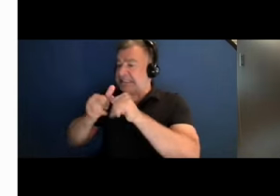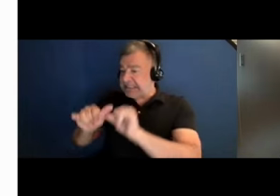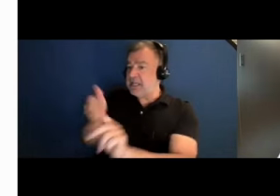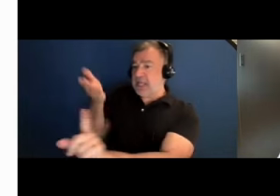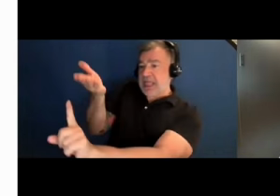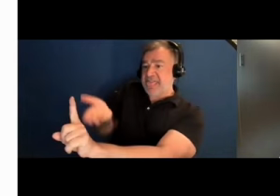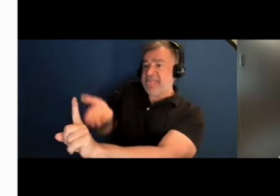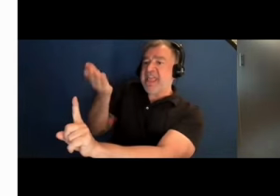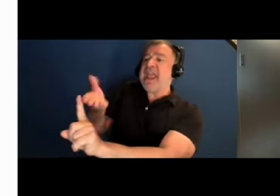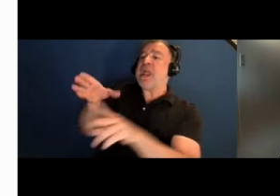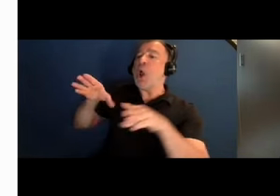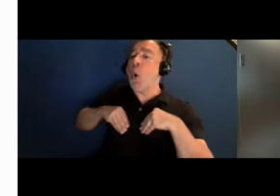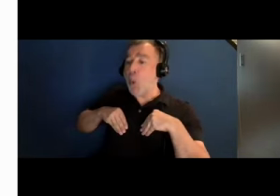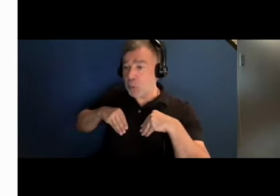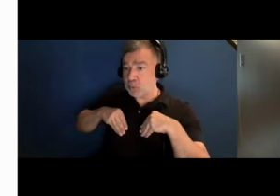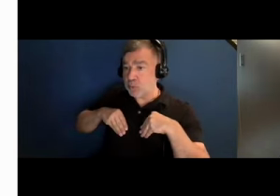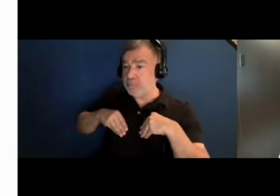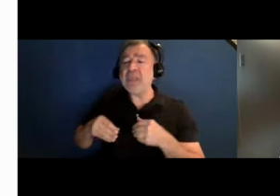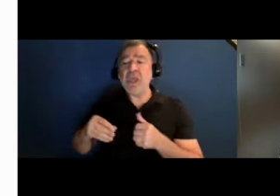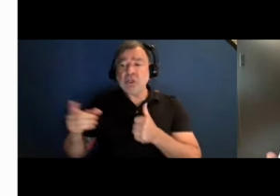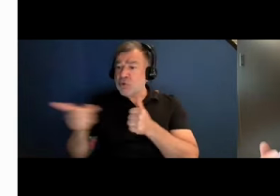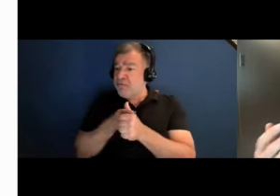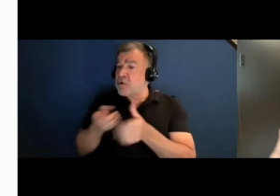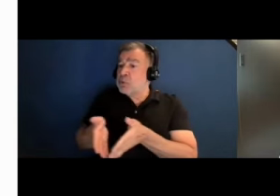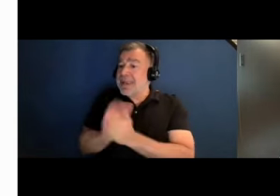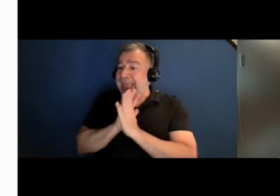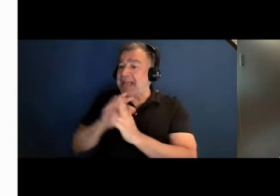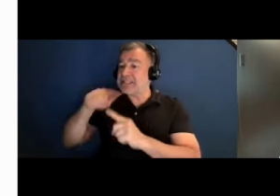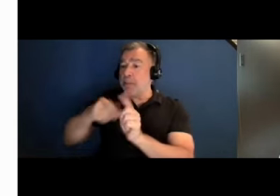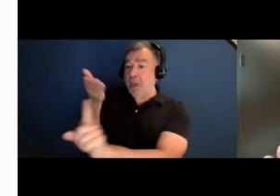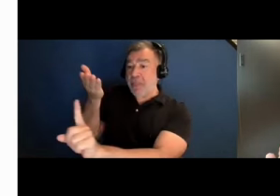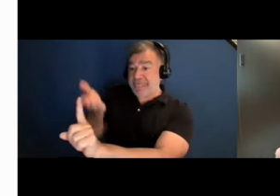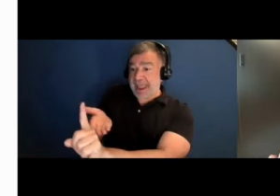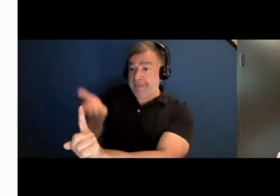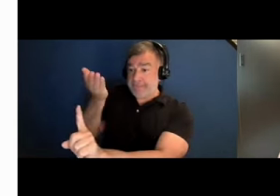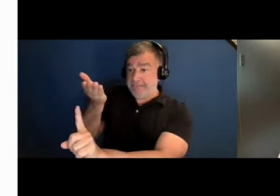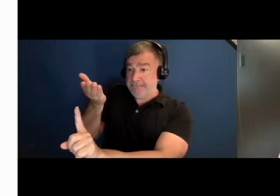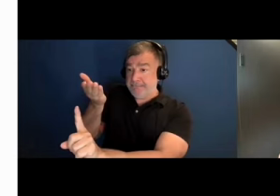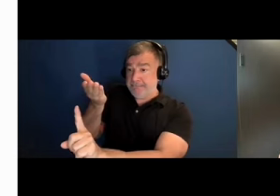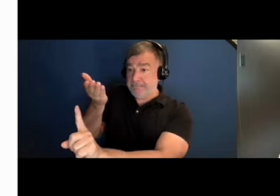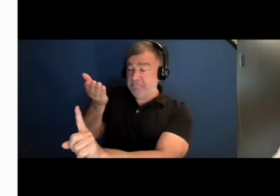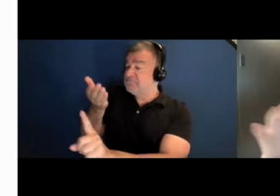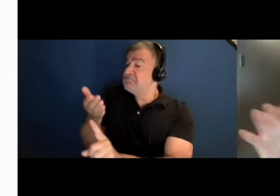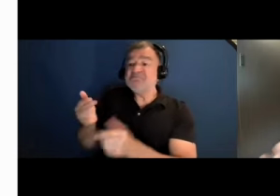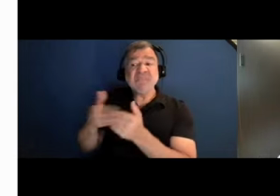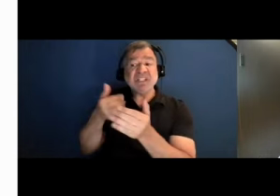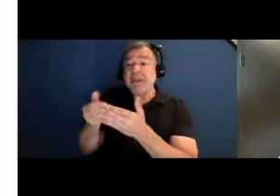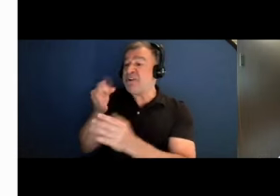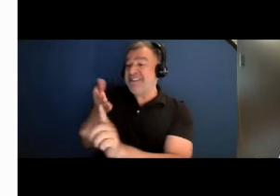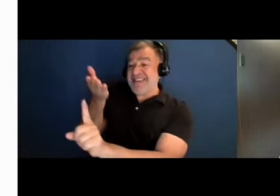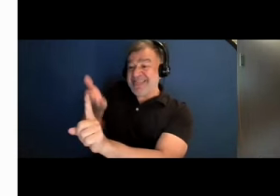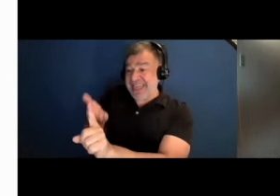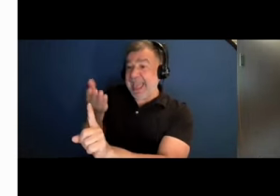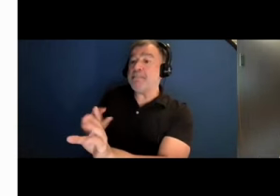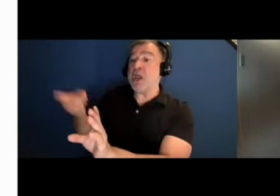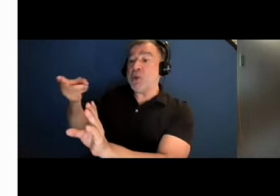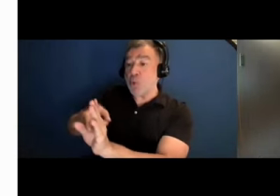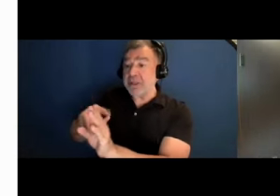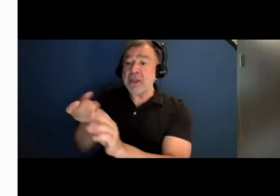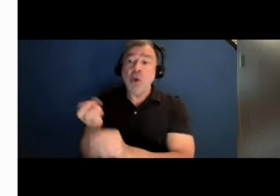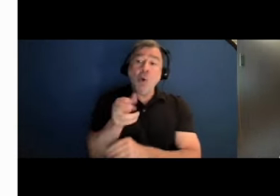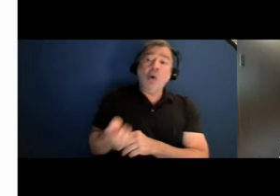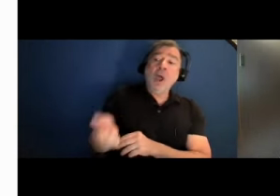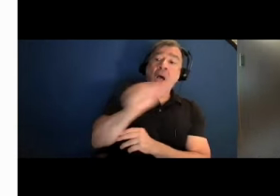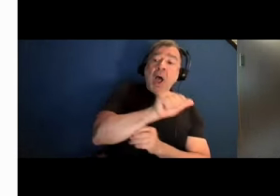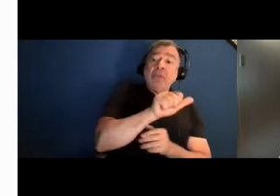and the beneficiary. So we first ask about them, whether it's them enrolling for the ABLE account, we'll ask them there, or if